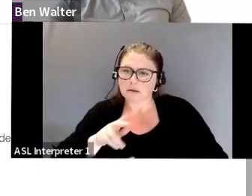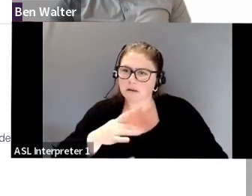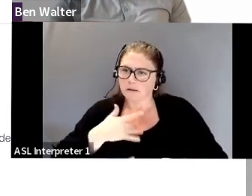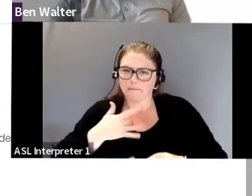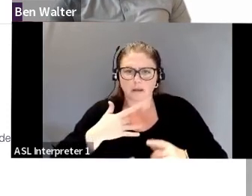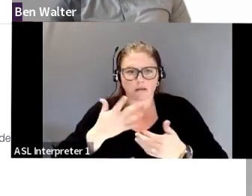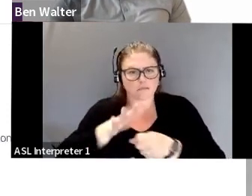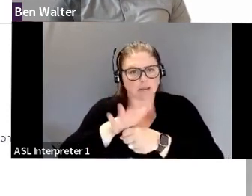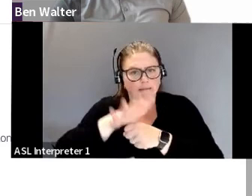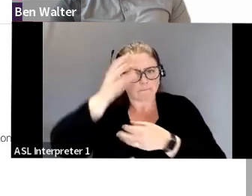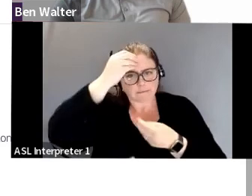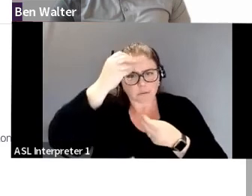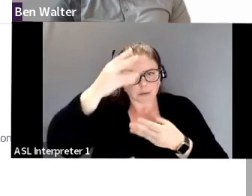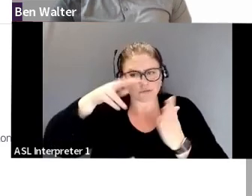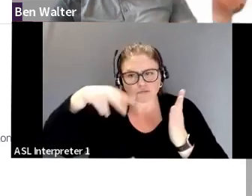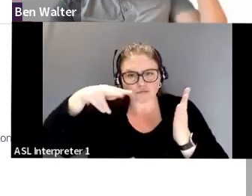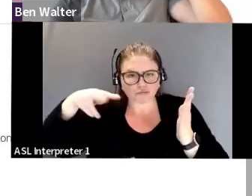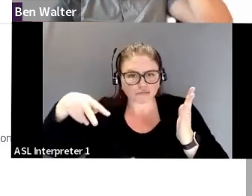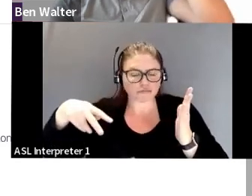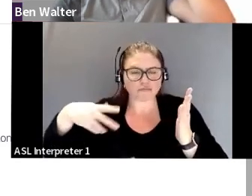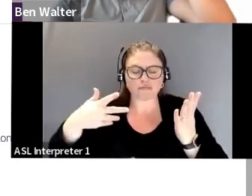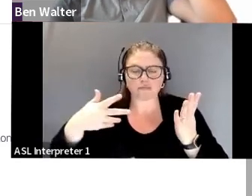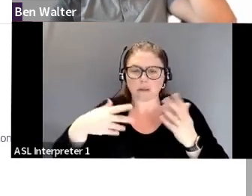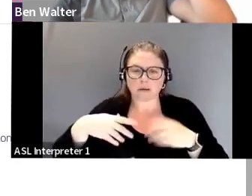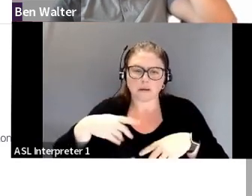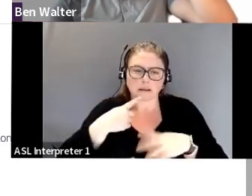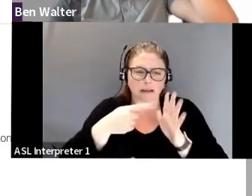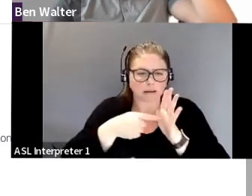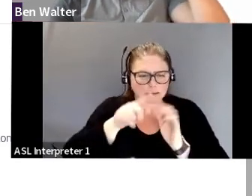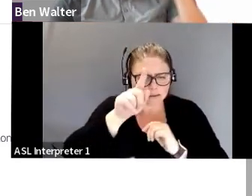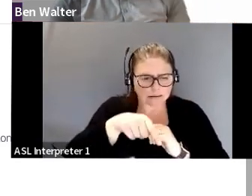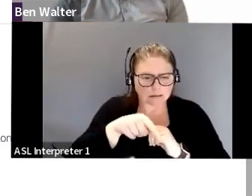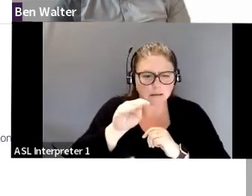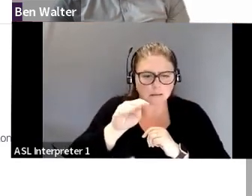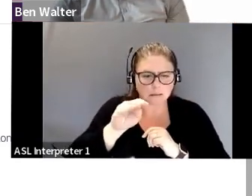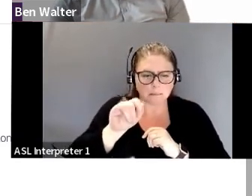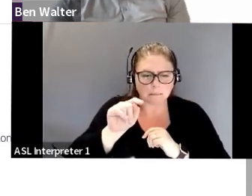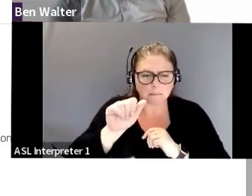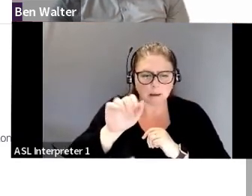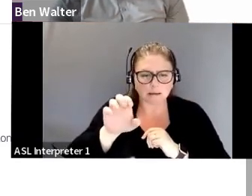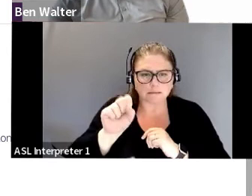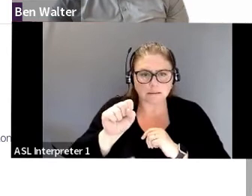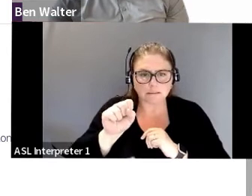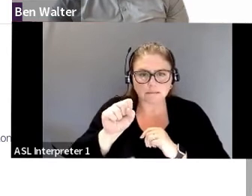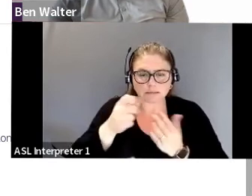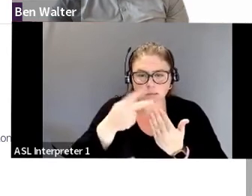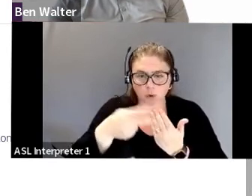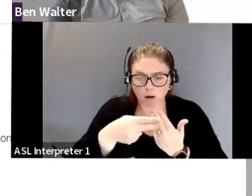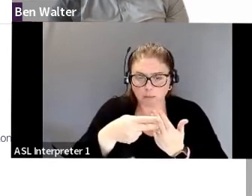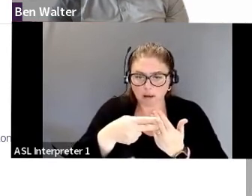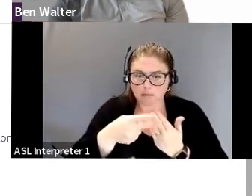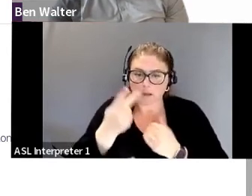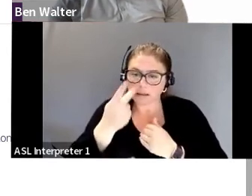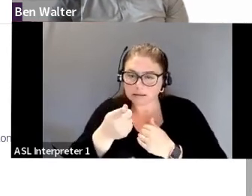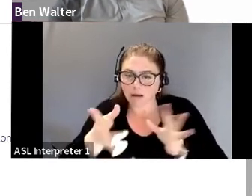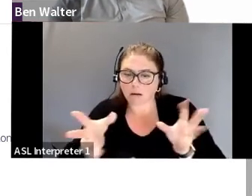applying to these programs, right? So I see a My Tax program here. We mentioned My Tax earlier today. If I click in, I can see how much